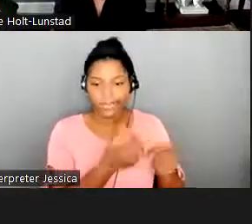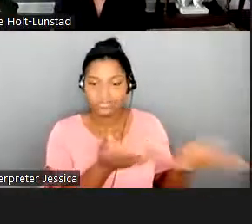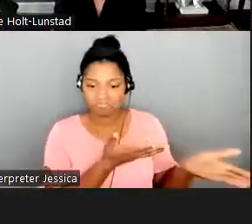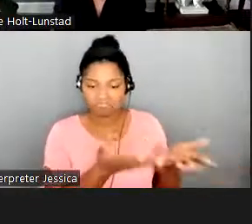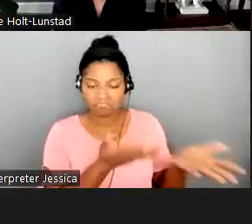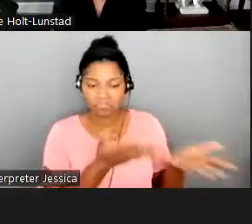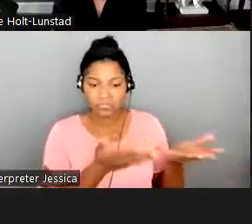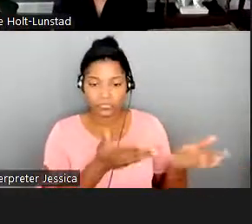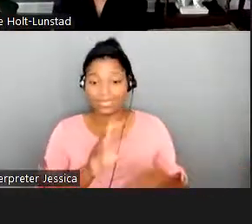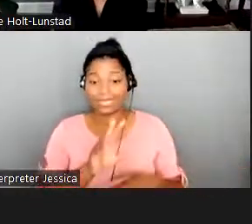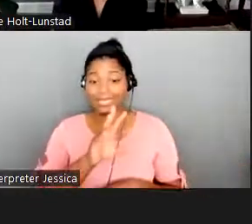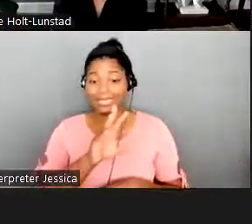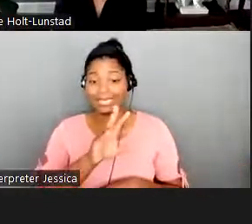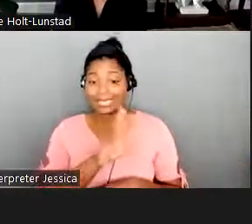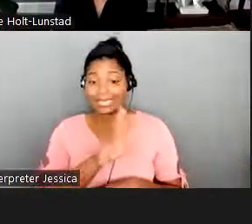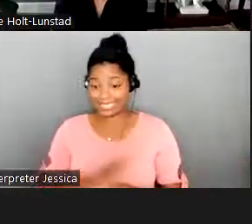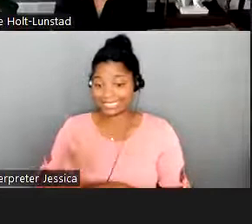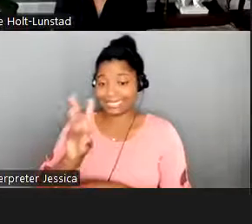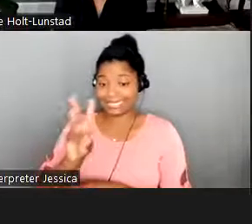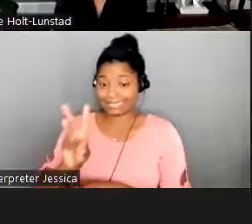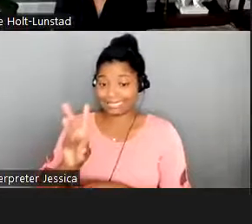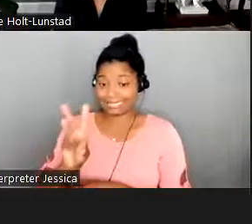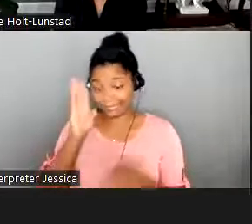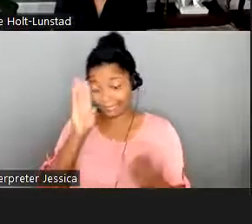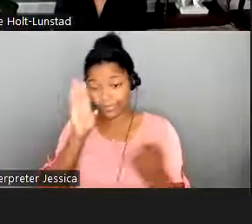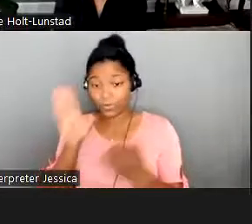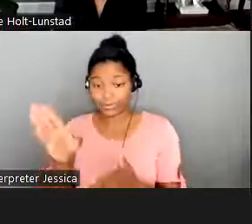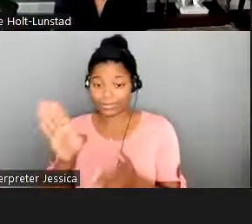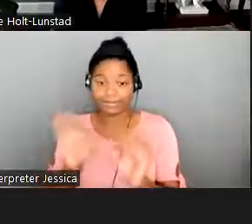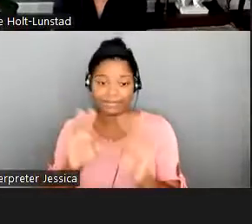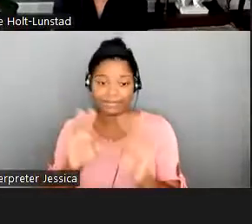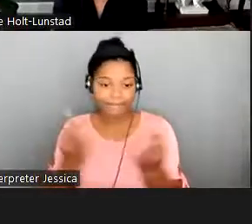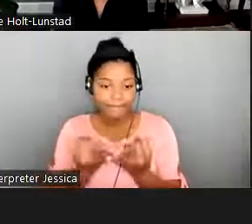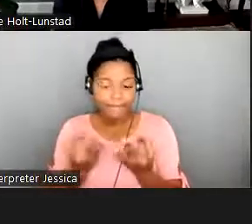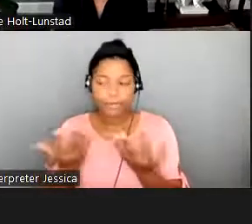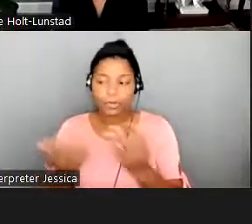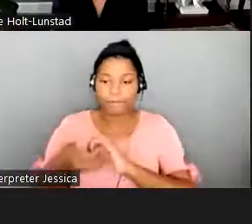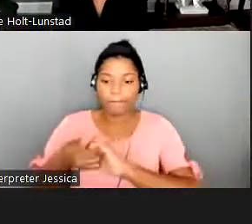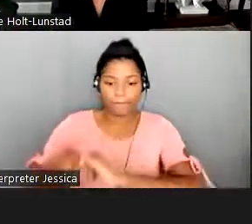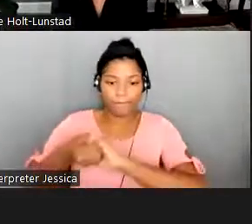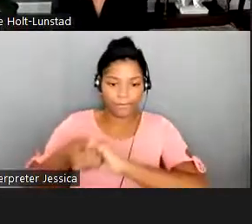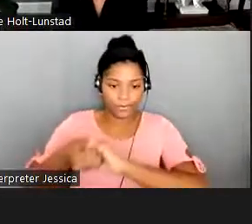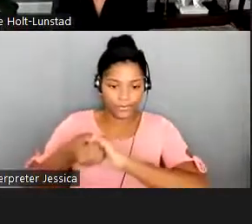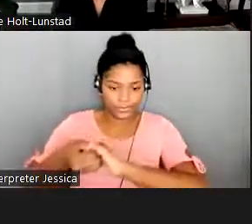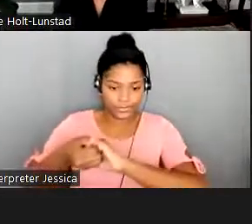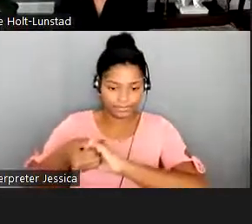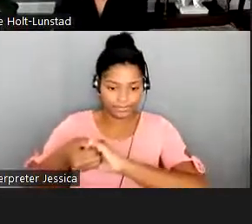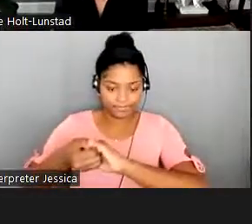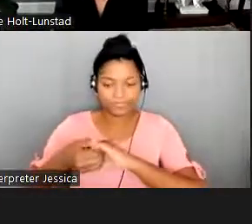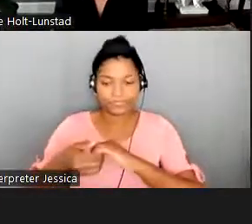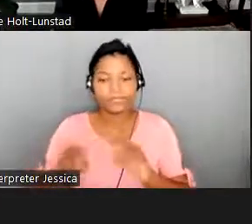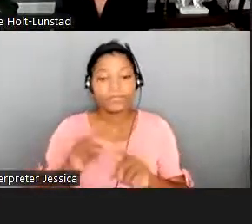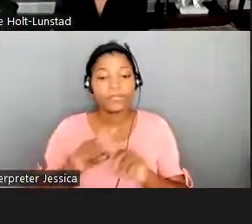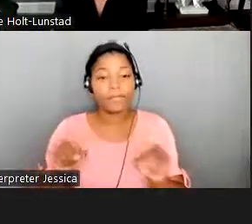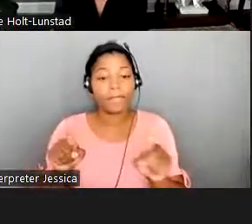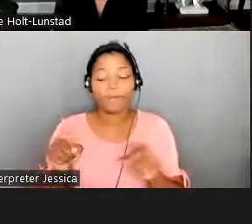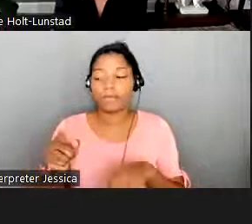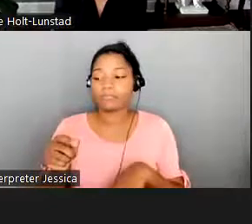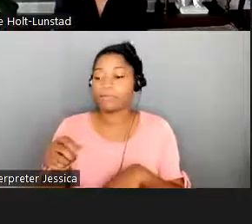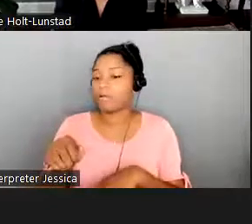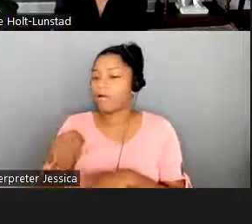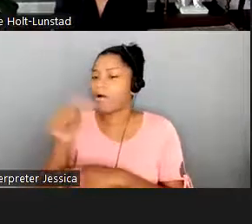Only 6 of those focus specifically on family or partners. Yet pre-existing